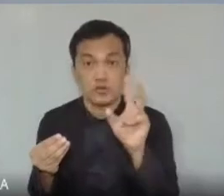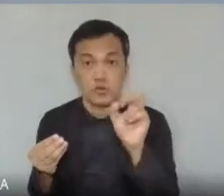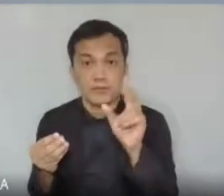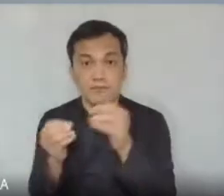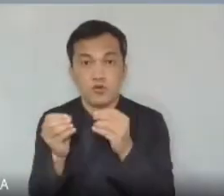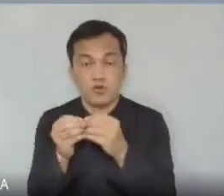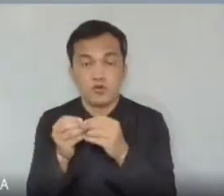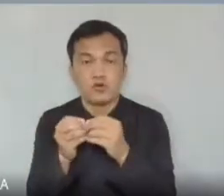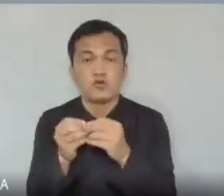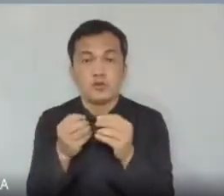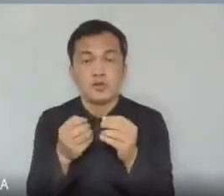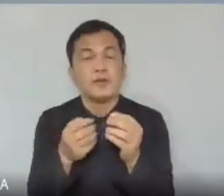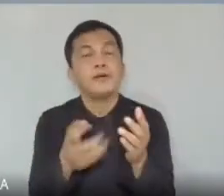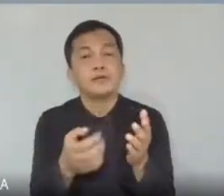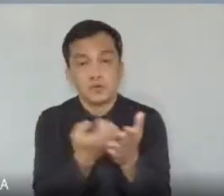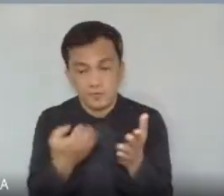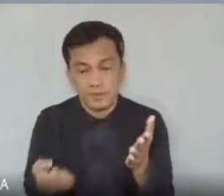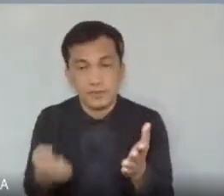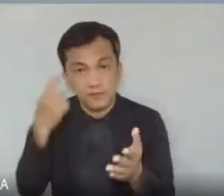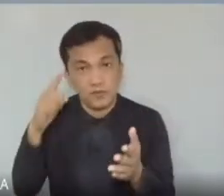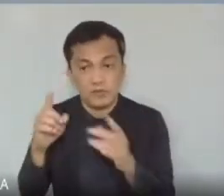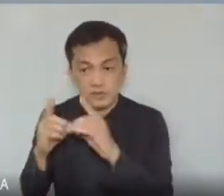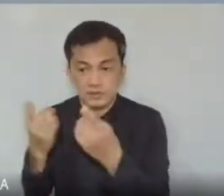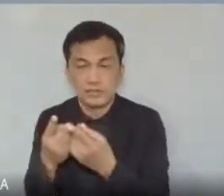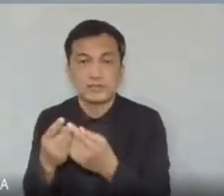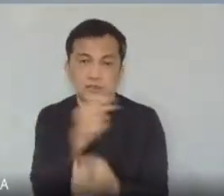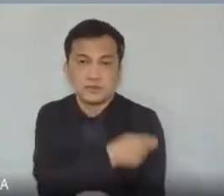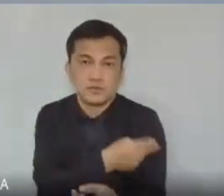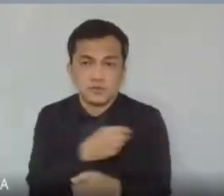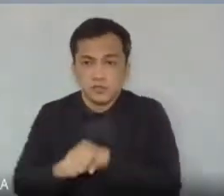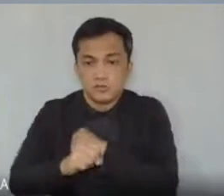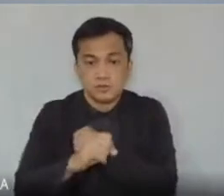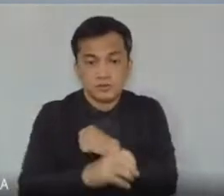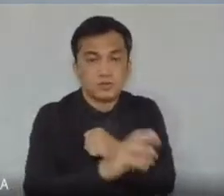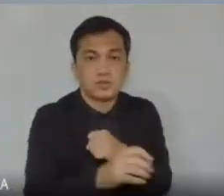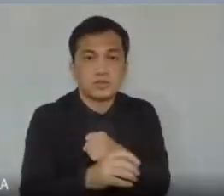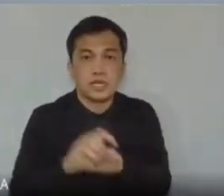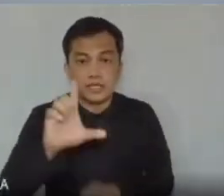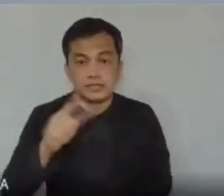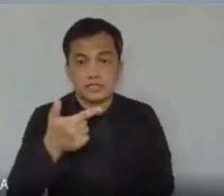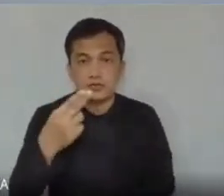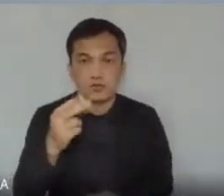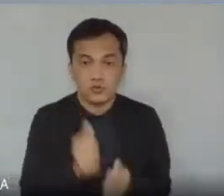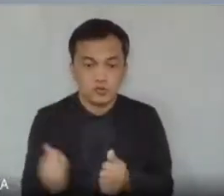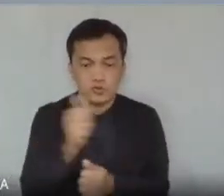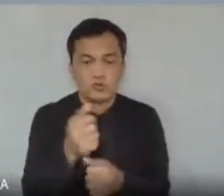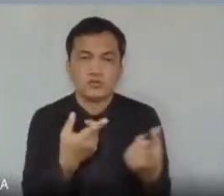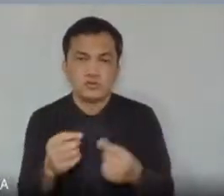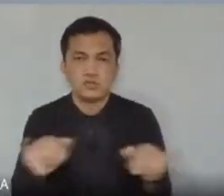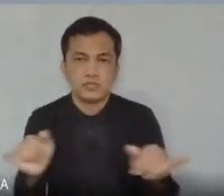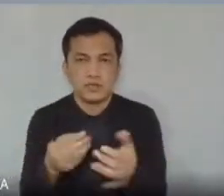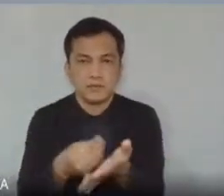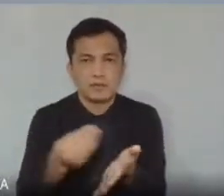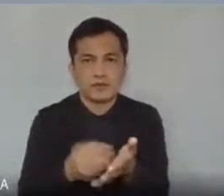health units. So for us, telemedicine is a really helpful tool, especially during this COVID pandemic.